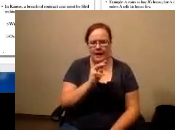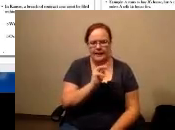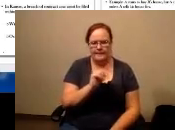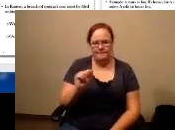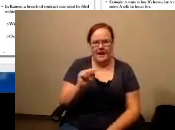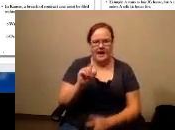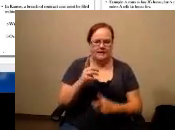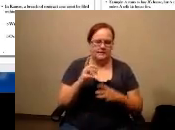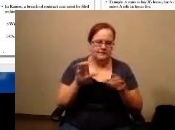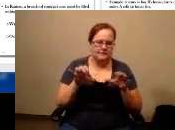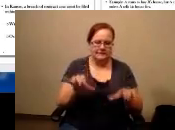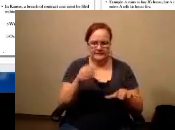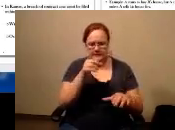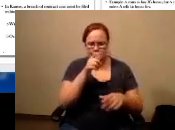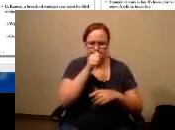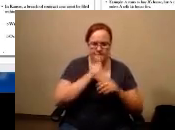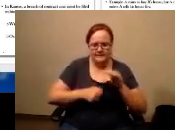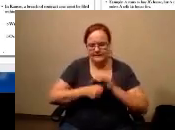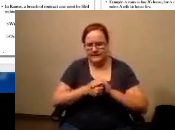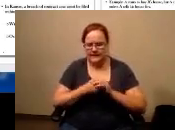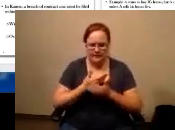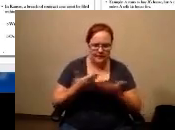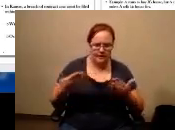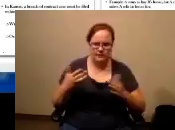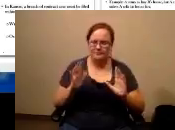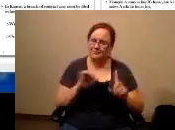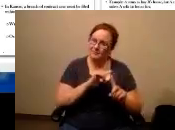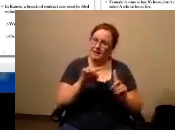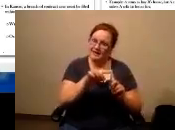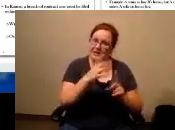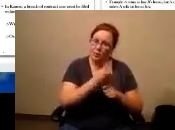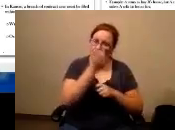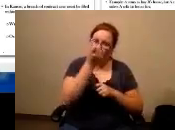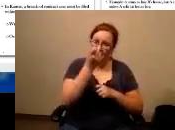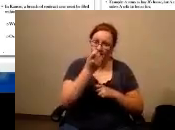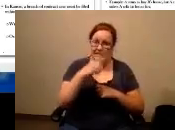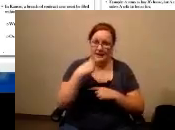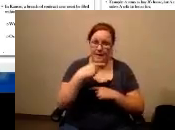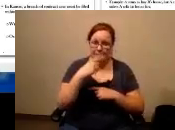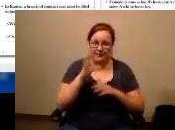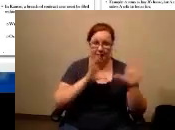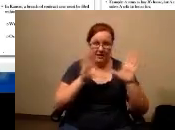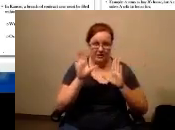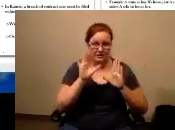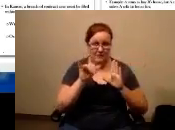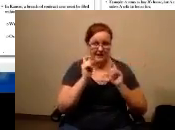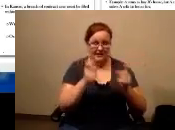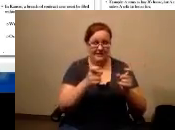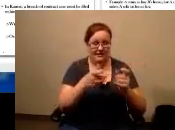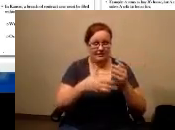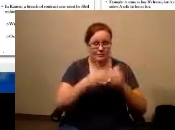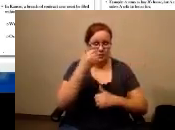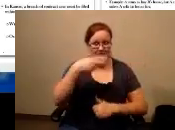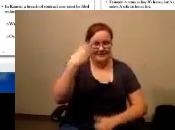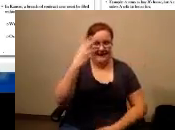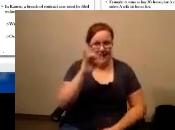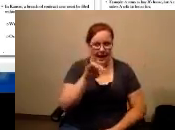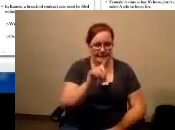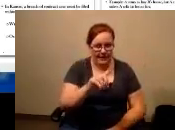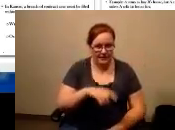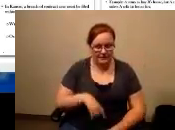one. He won it at a public auction by getting the high bid. Matt's defense